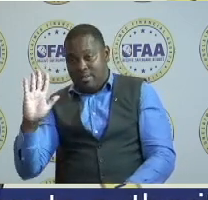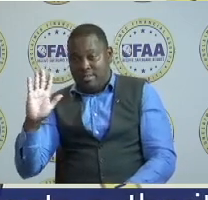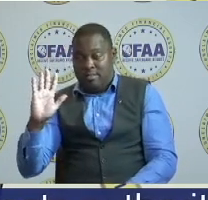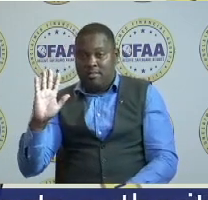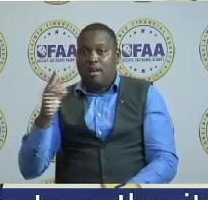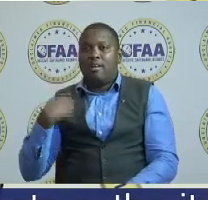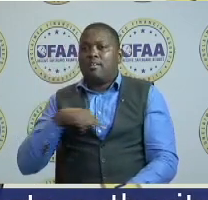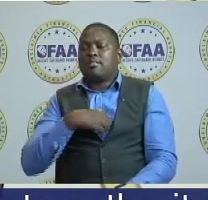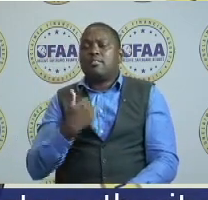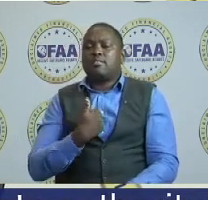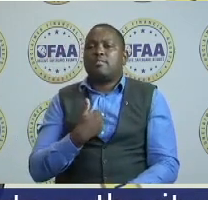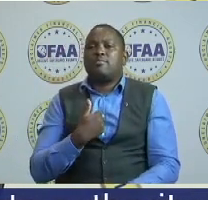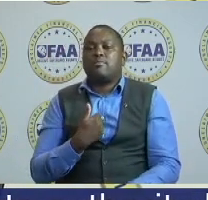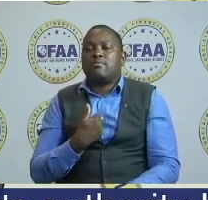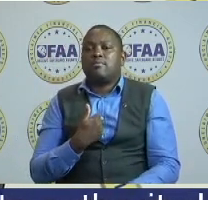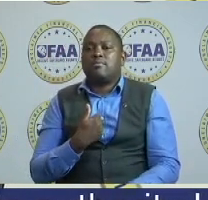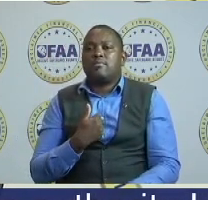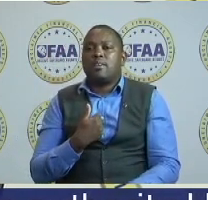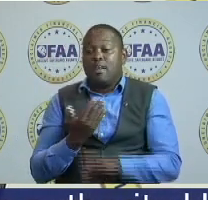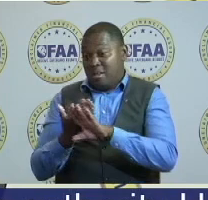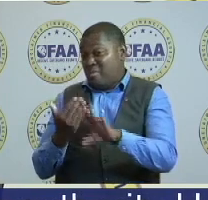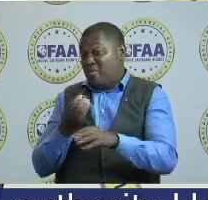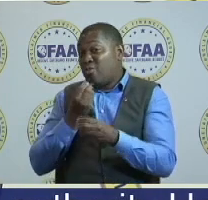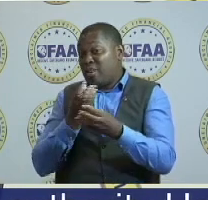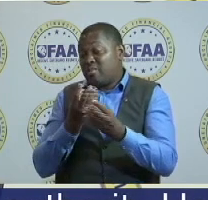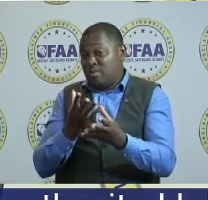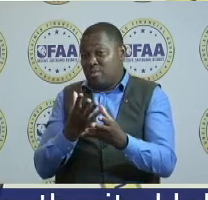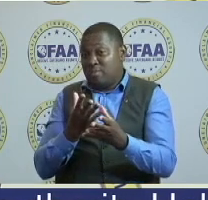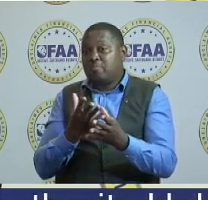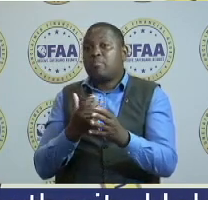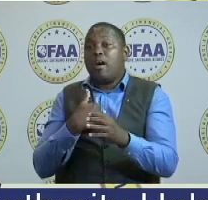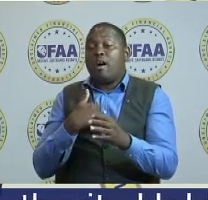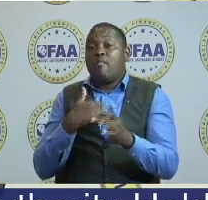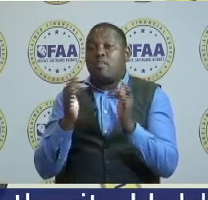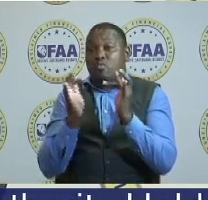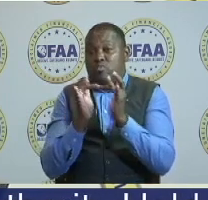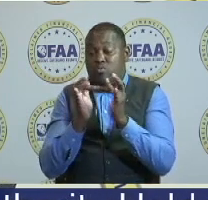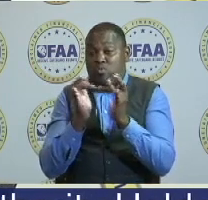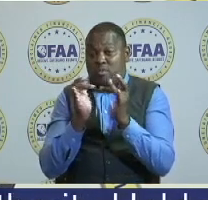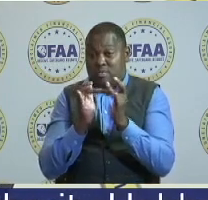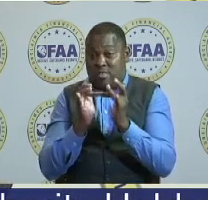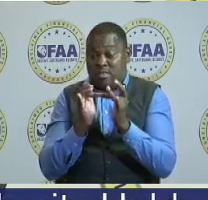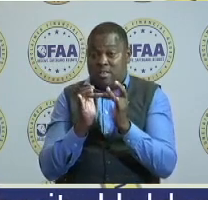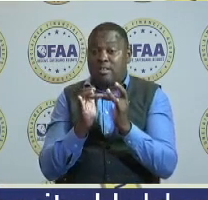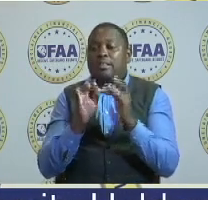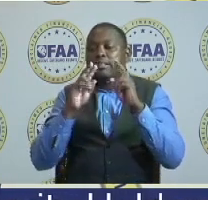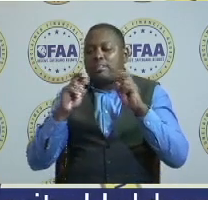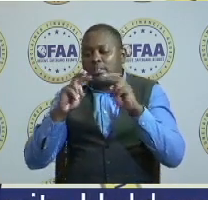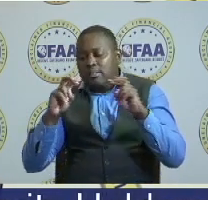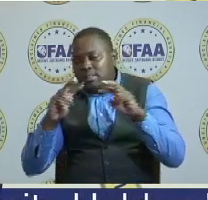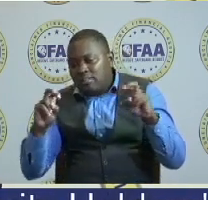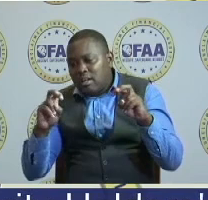have, was indicated, the website where you can go and you can search whether